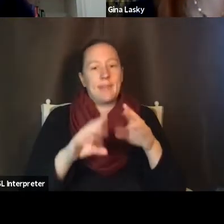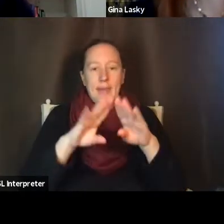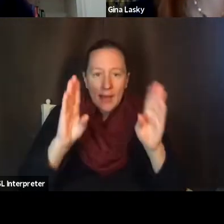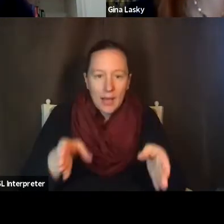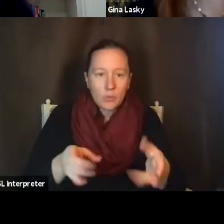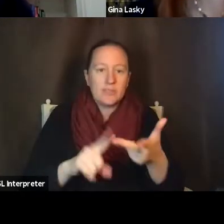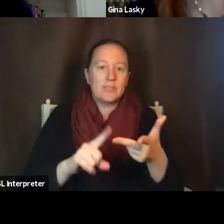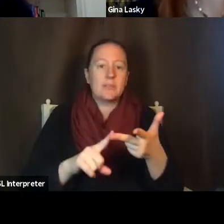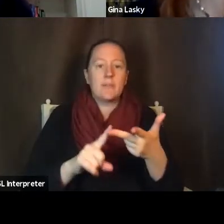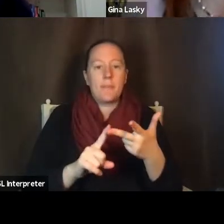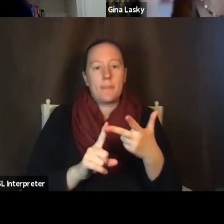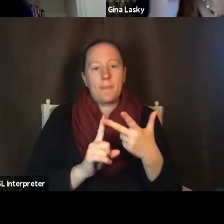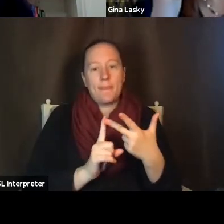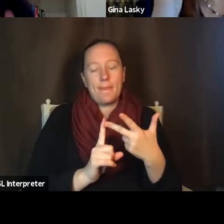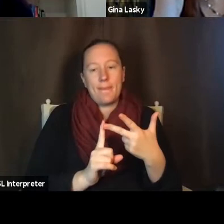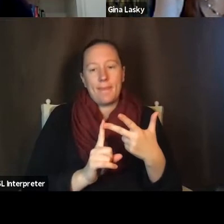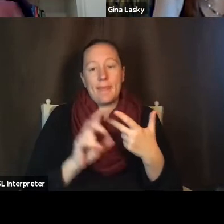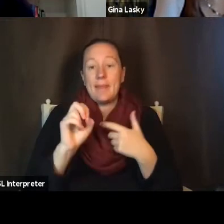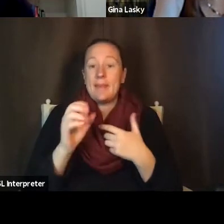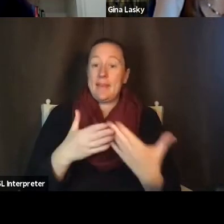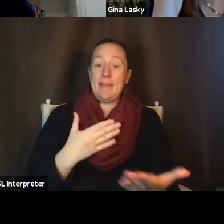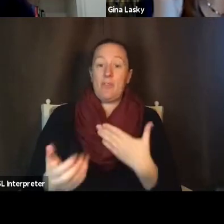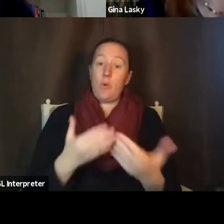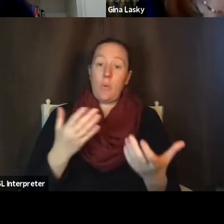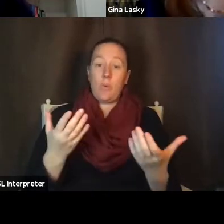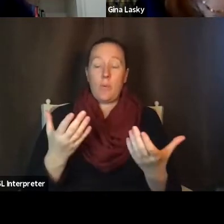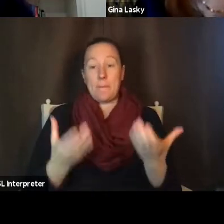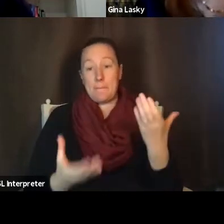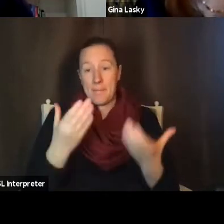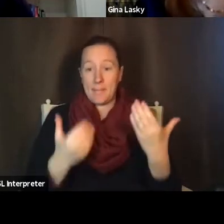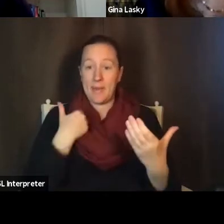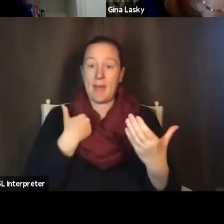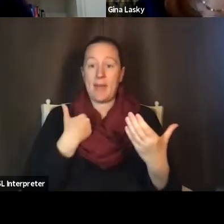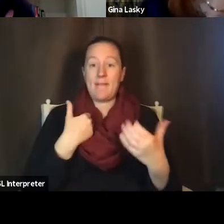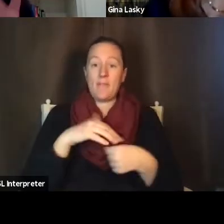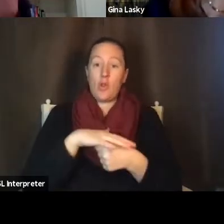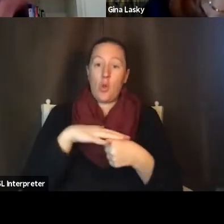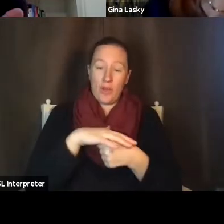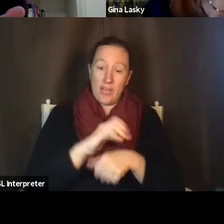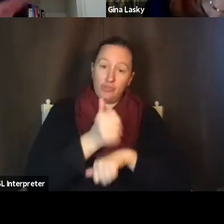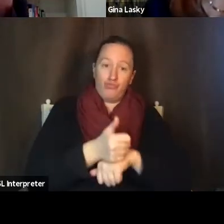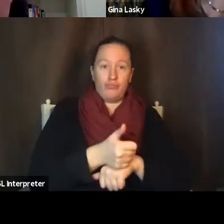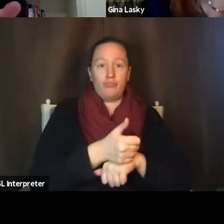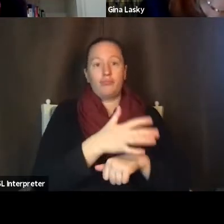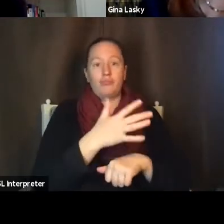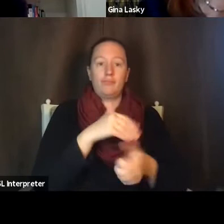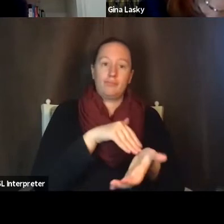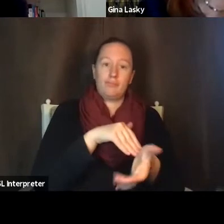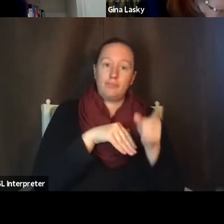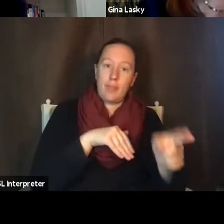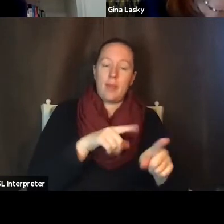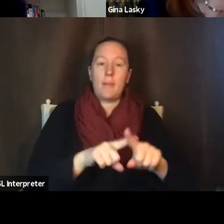housing, that even though you might have a location, the access is not there. So this map looks at